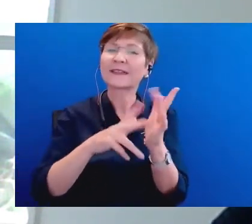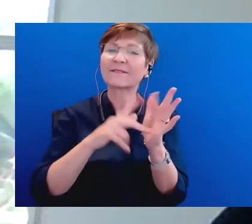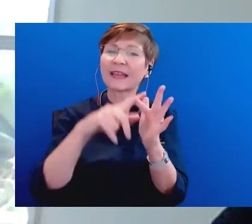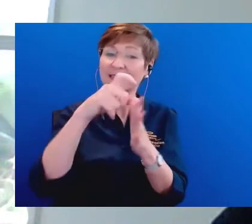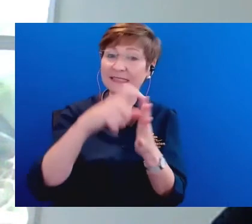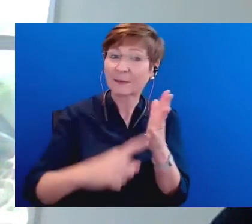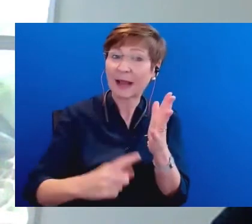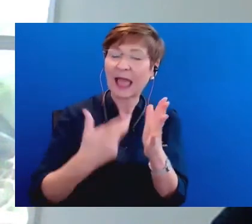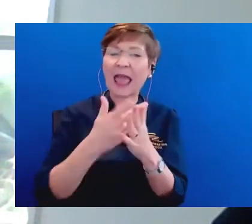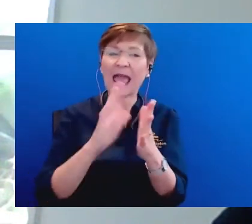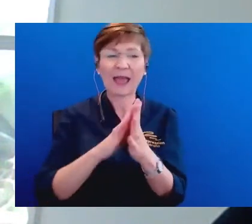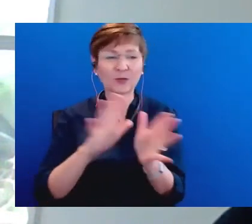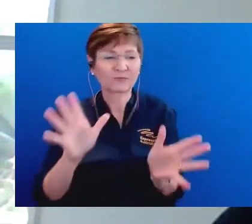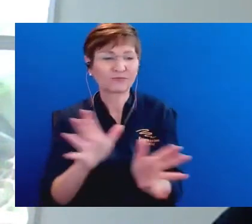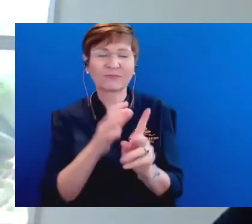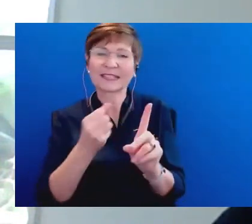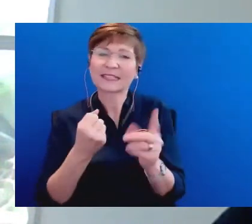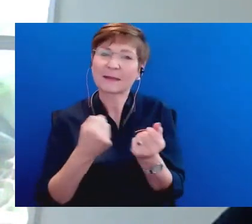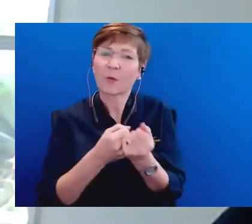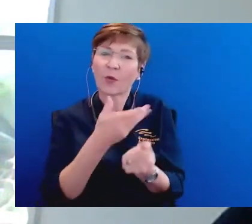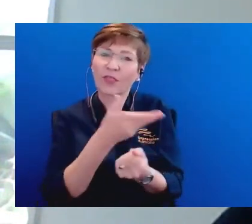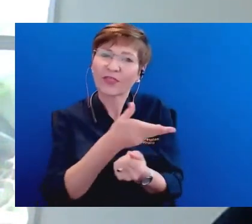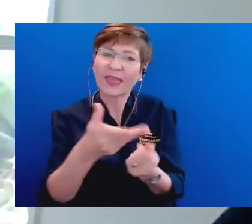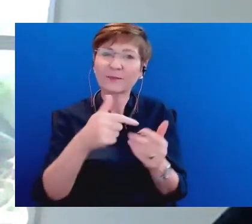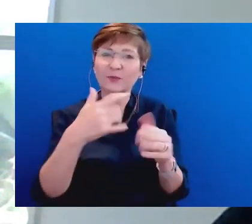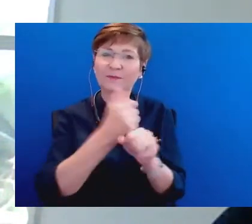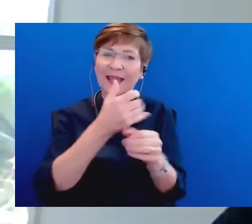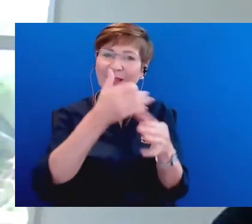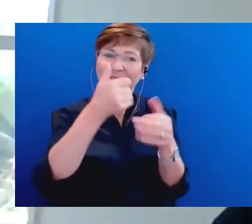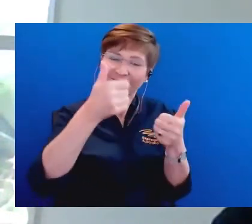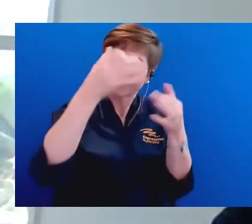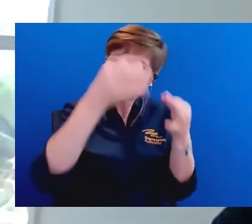supported decision-making in contracts for goods and services.